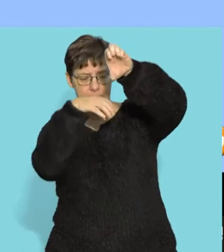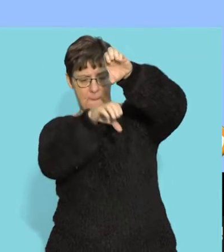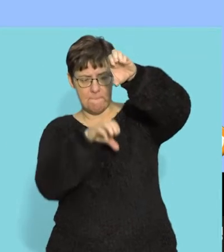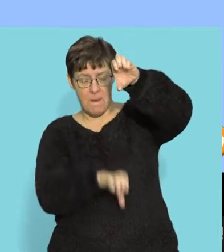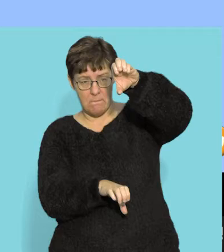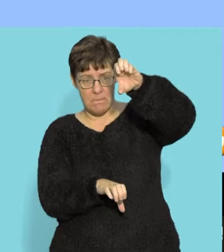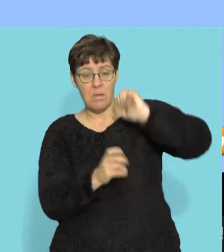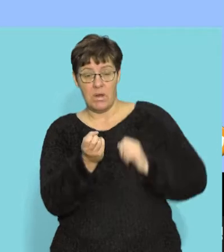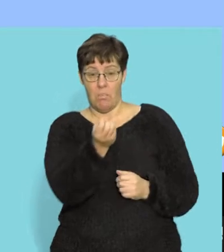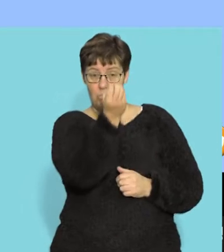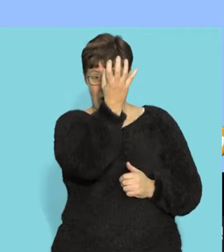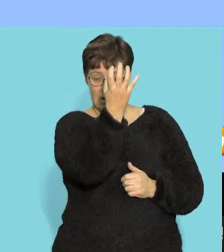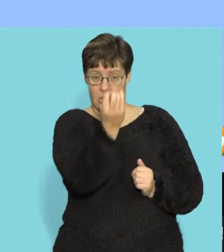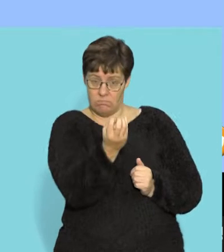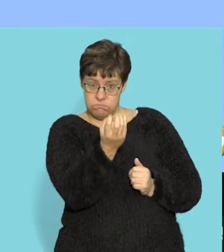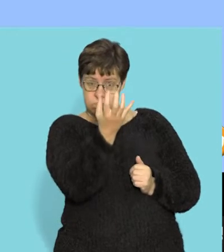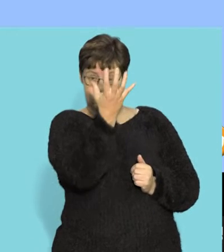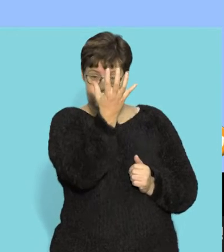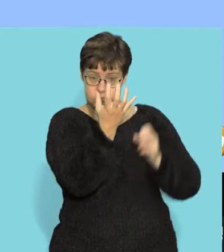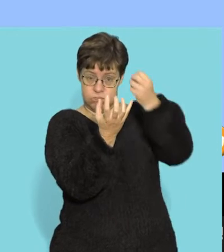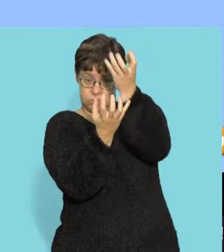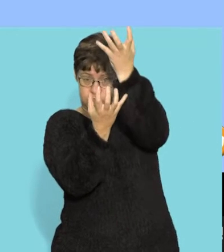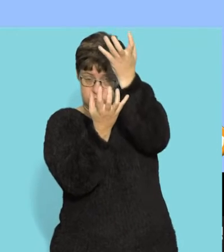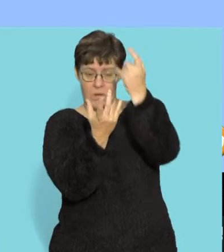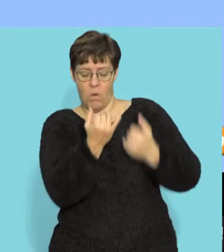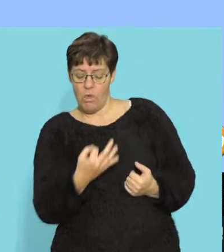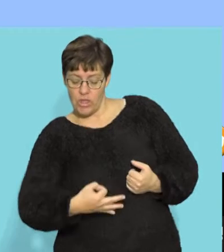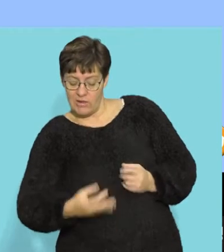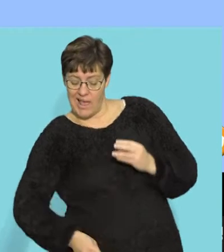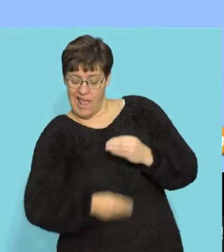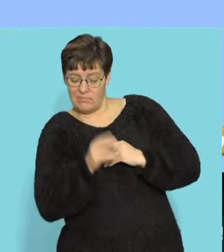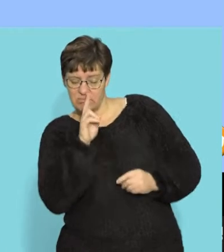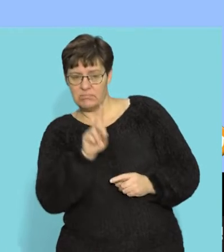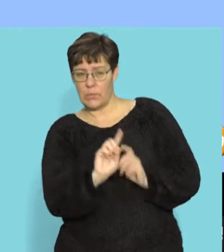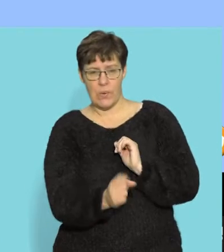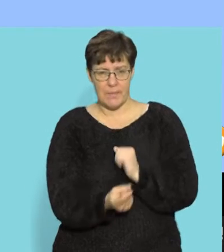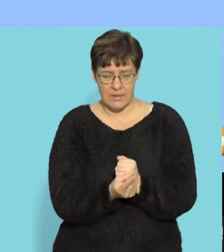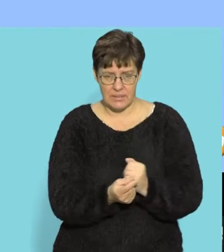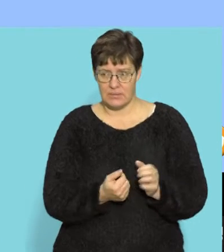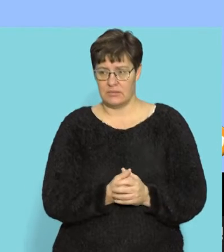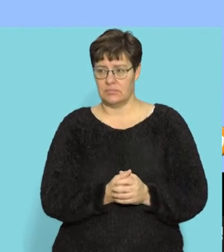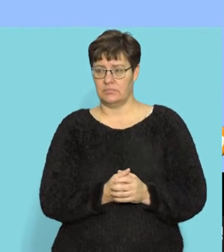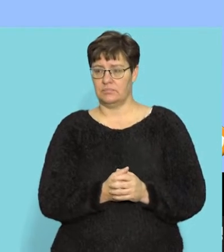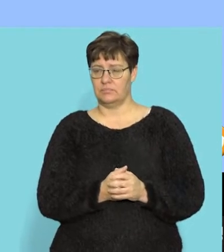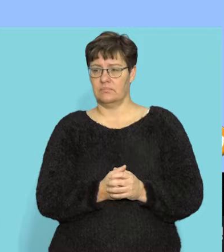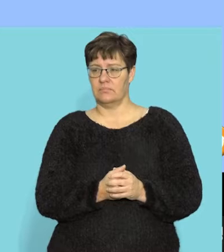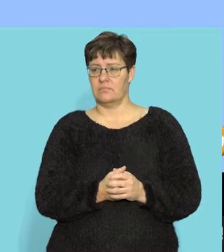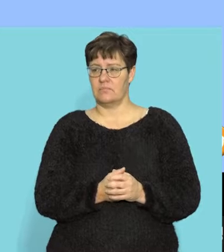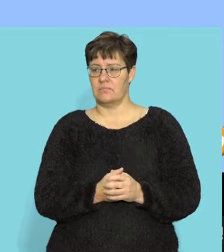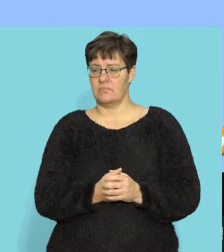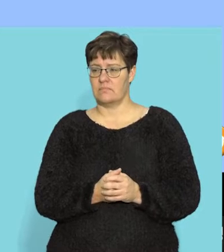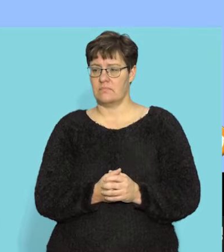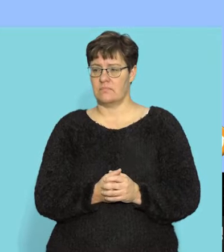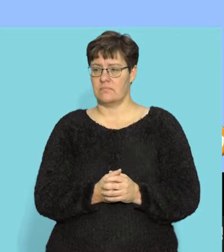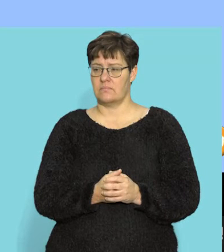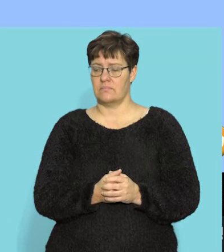how that affects the brightness of the 3 identical light bulbs. Right, okay, so that's another light